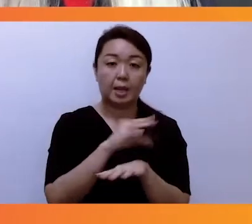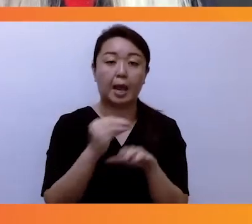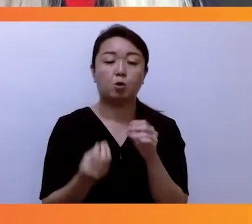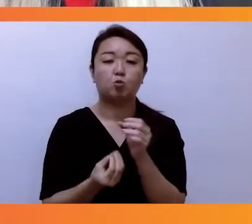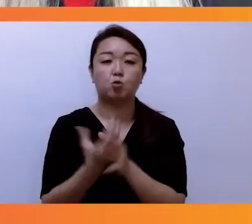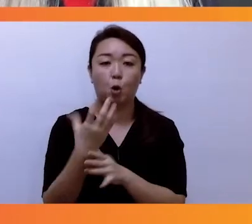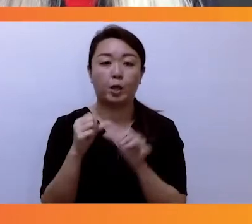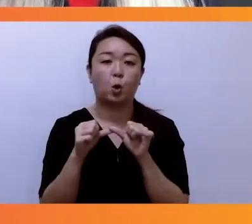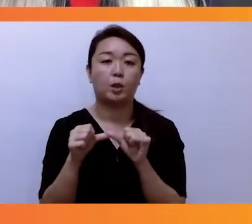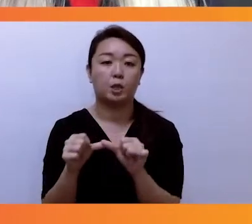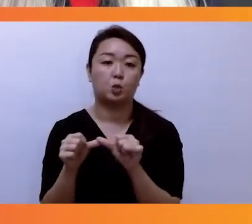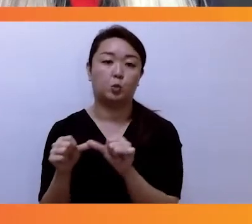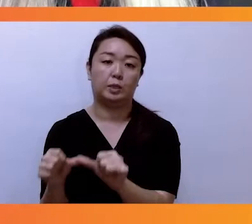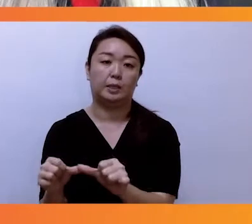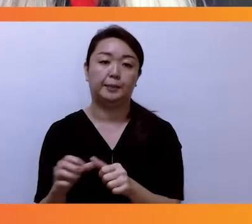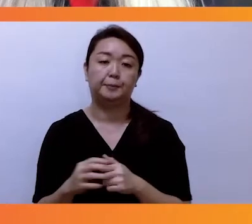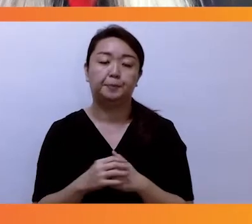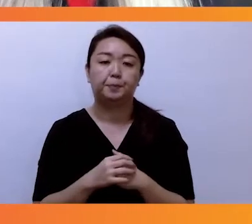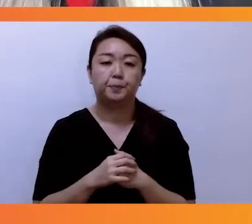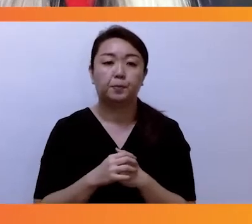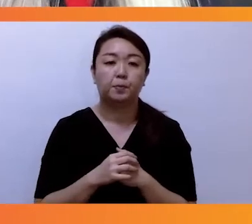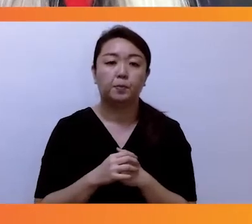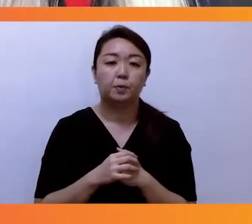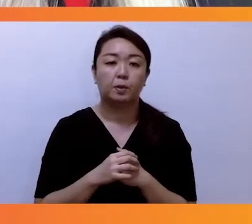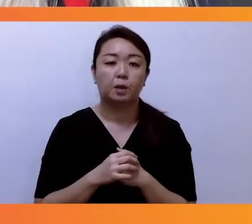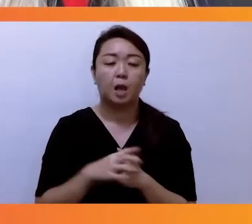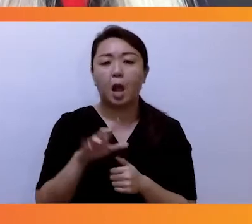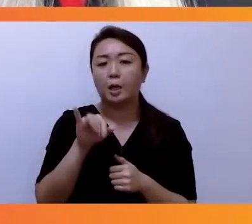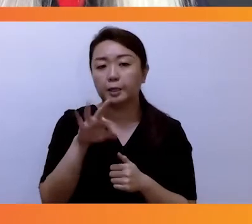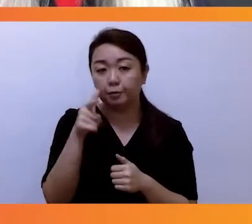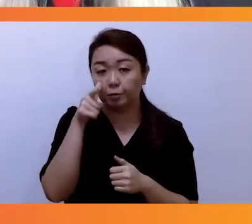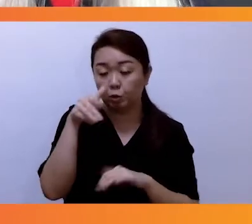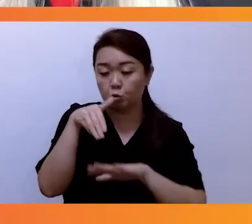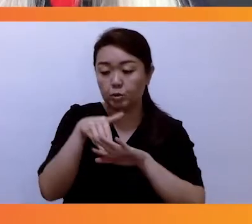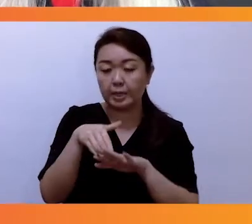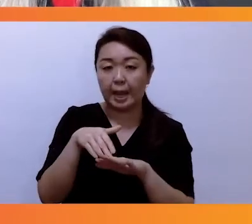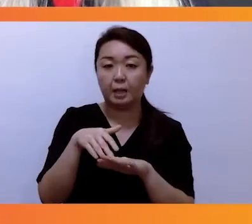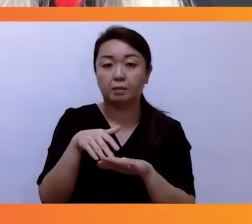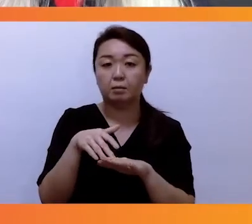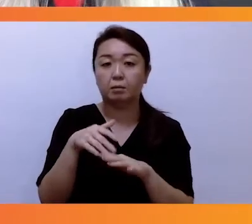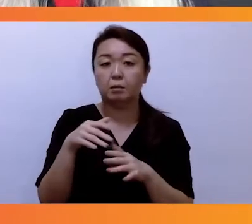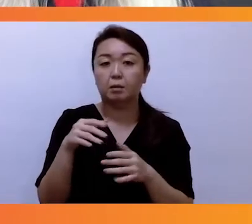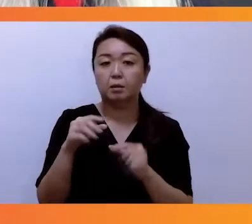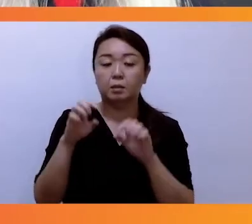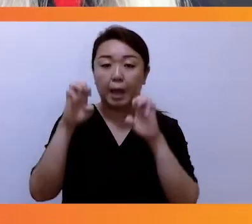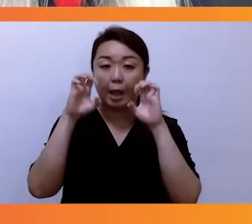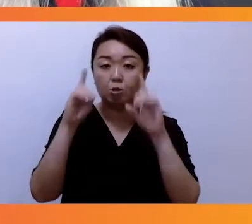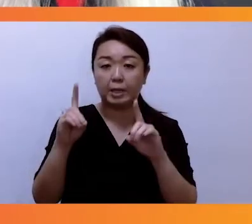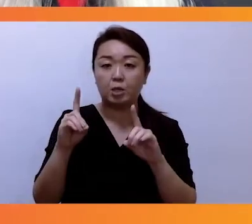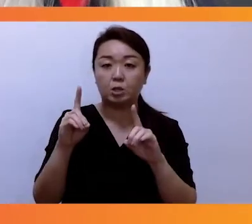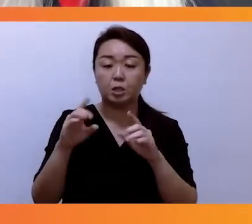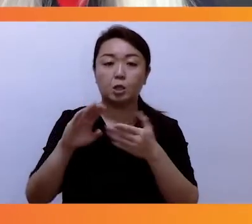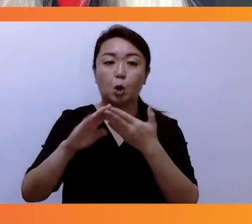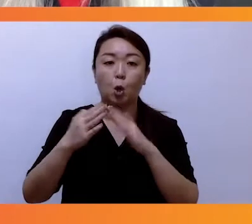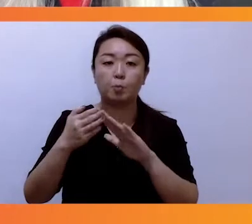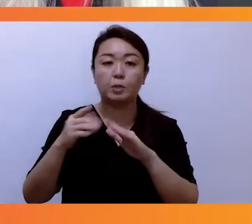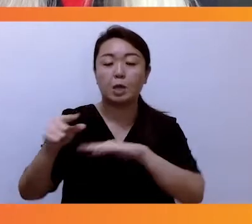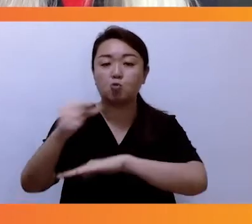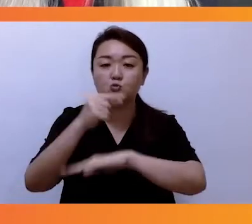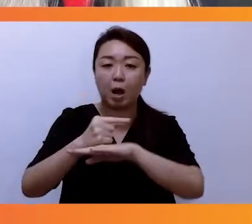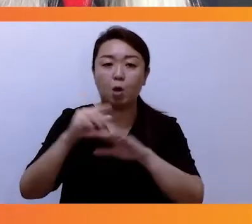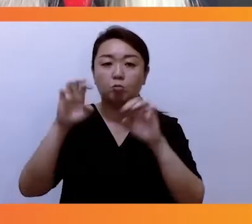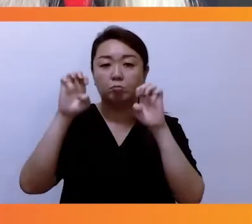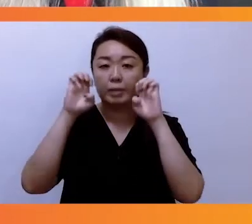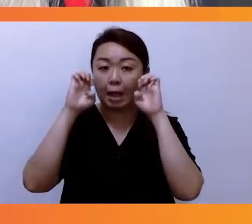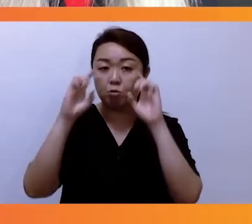is integrating and growing continuously. If we look at grassroots education, that can take the